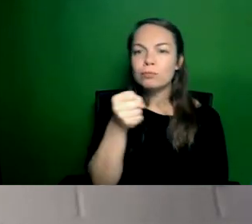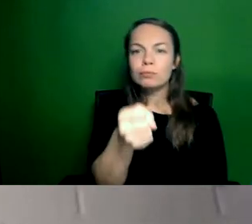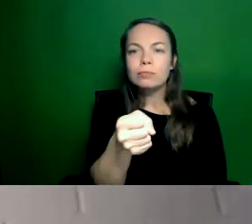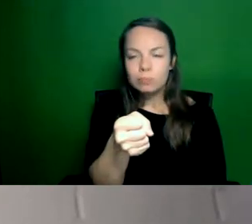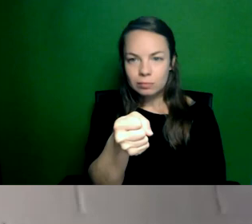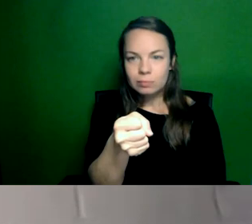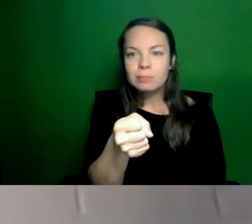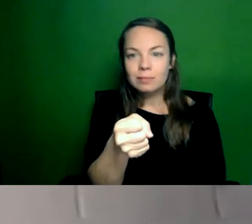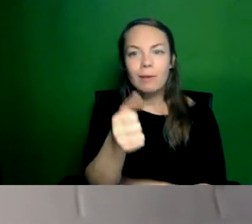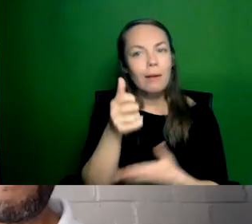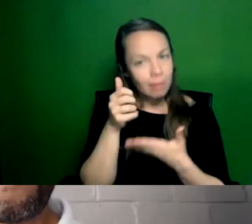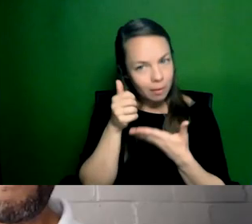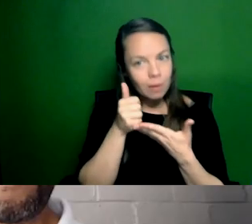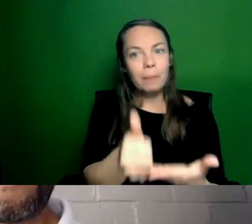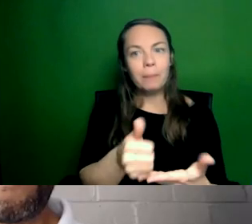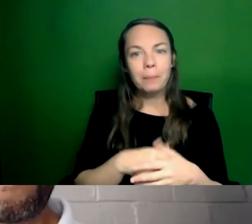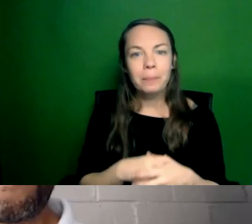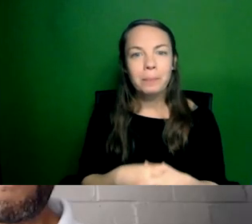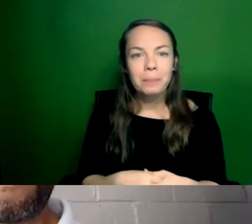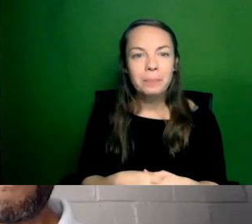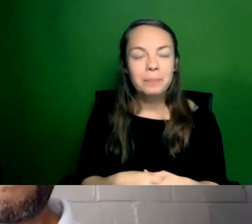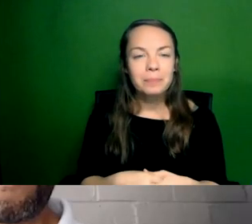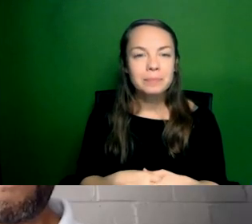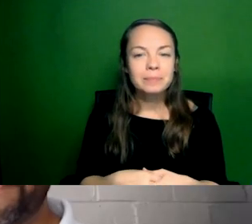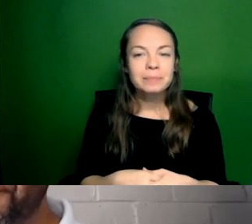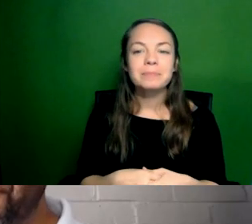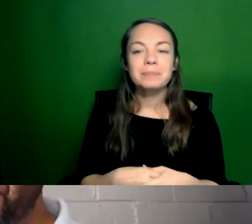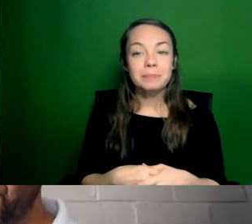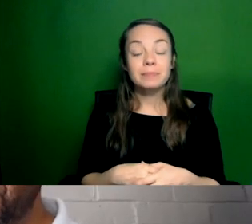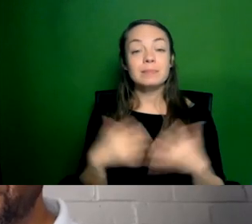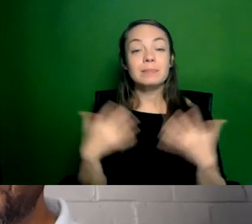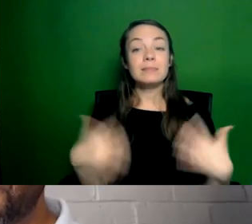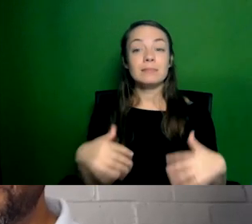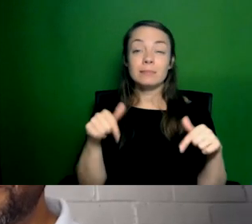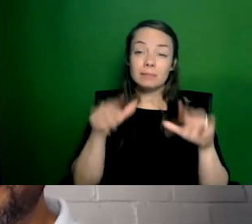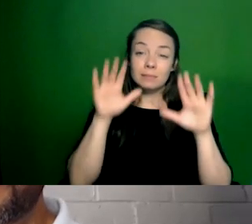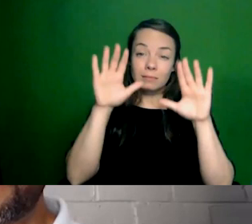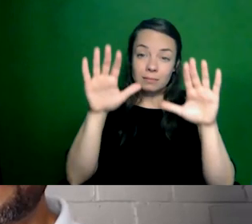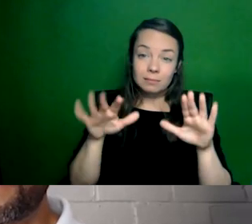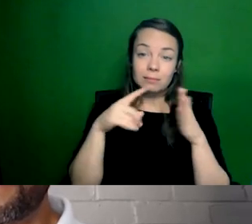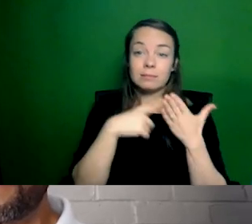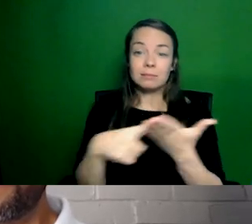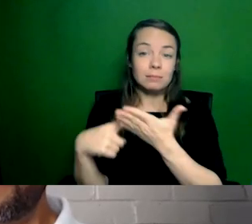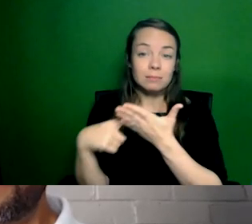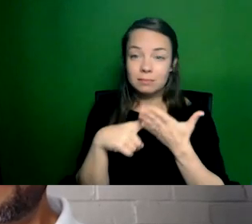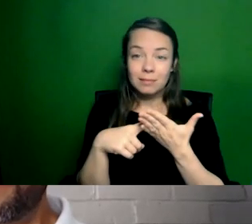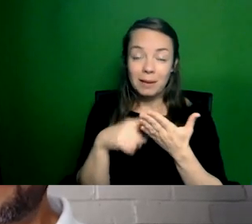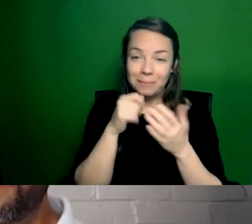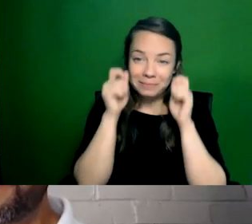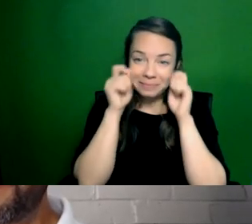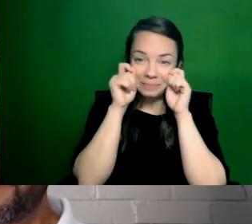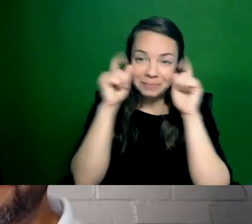and help where you can. Well, this has been an outstanding conversation. Again, not surprising, but